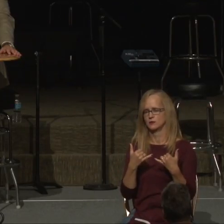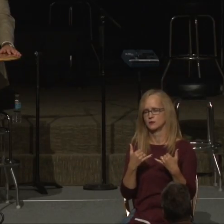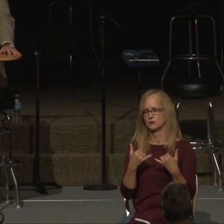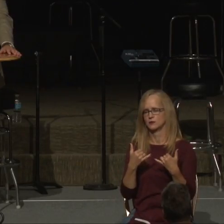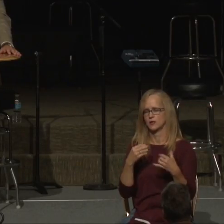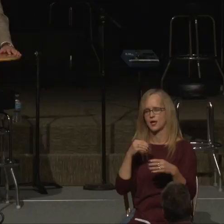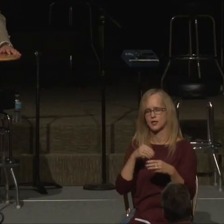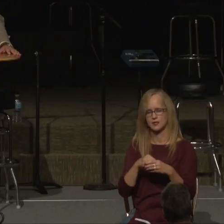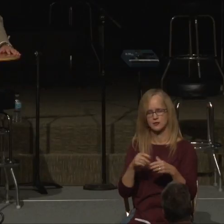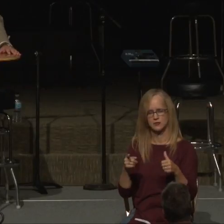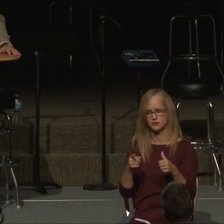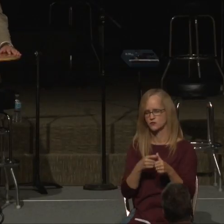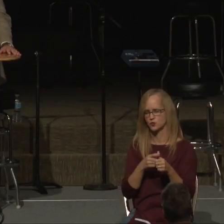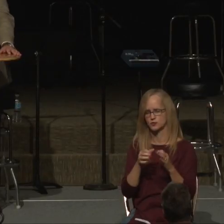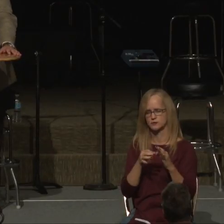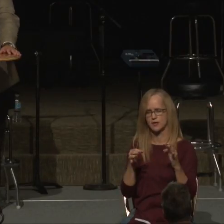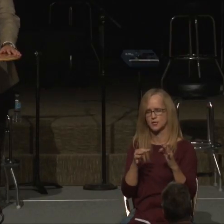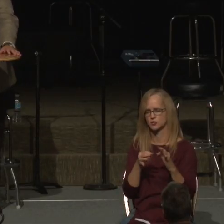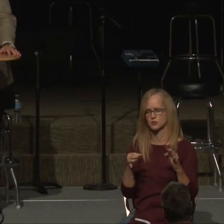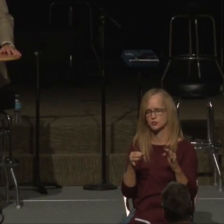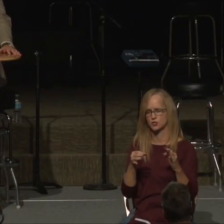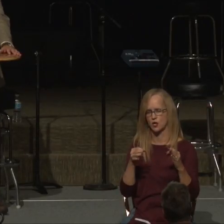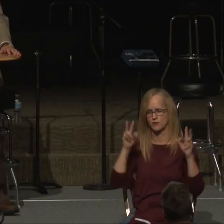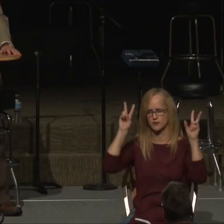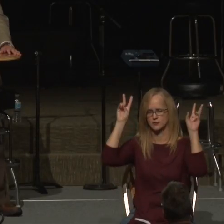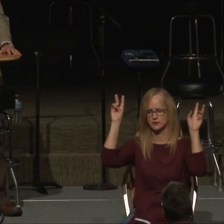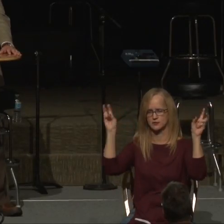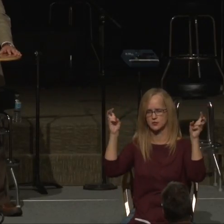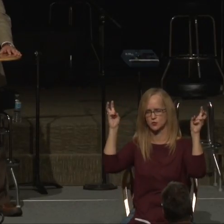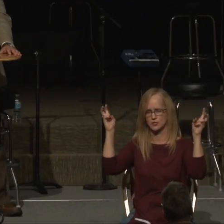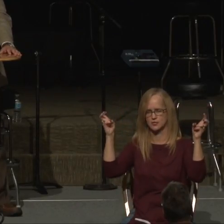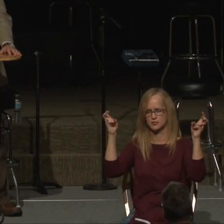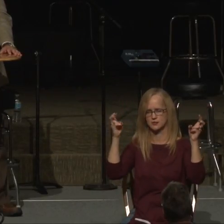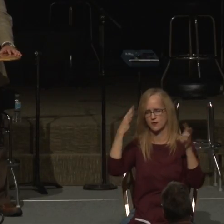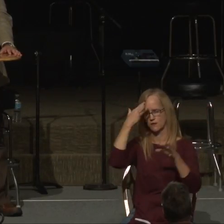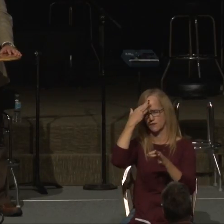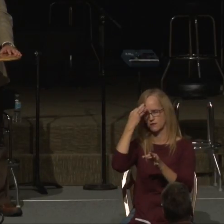And in this first message on the series of faith,